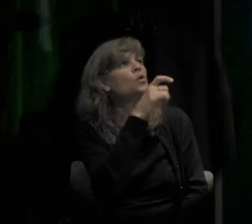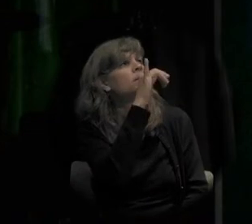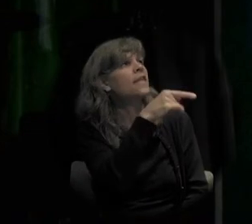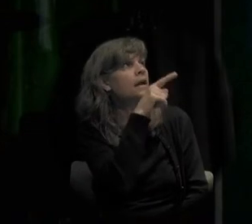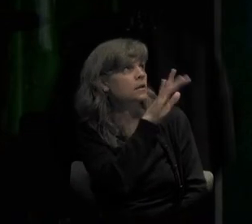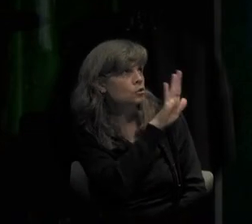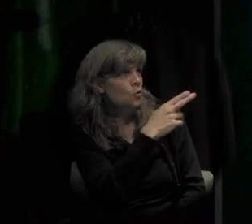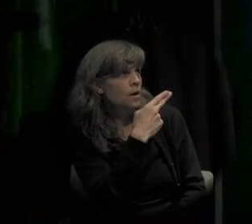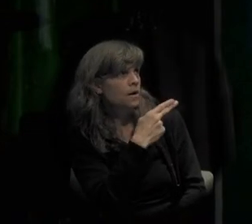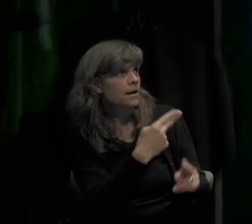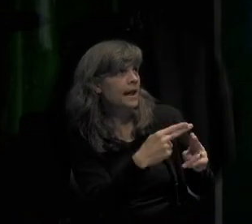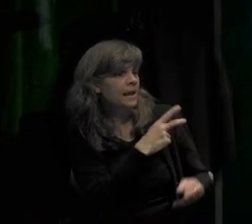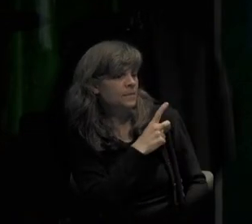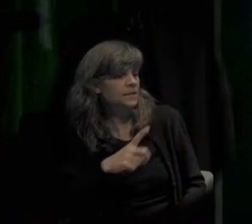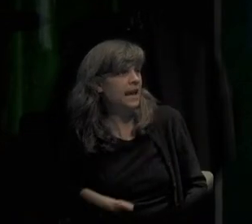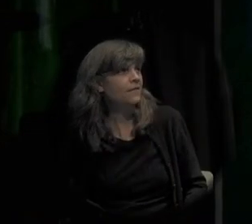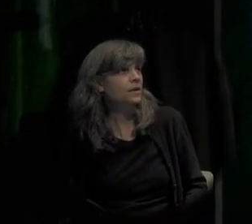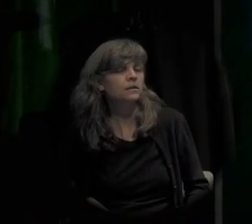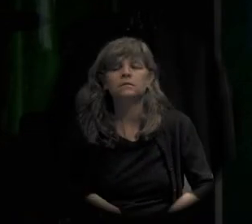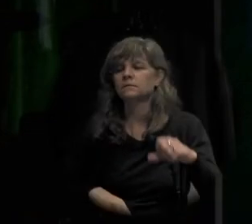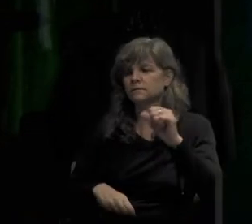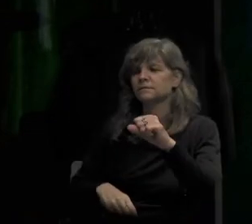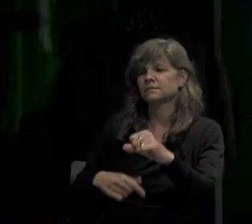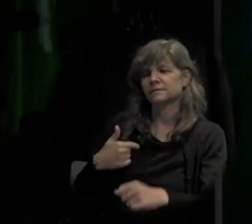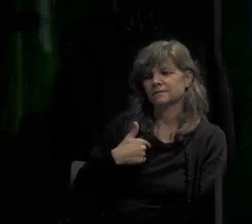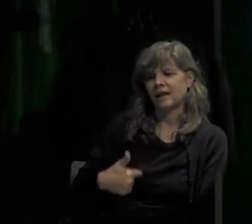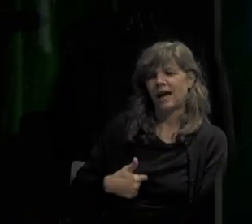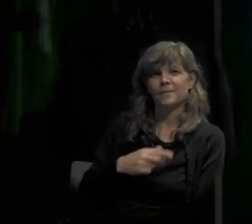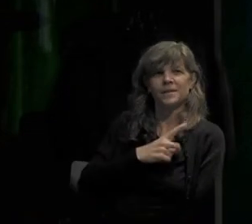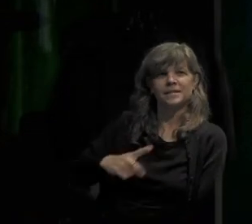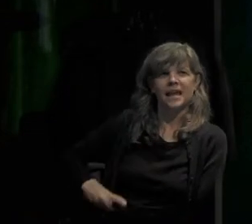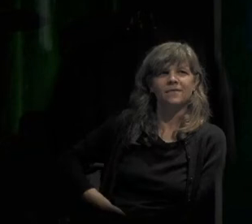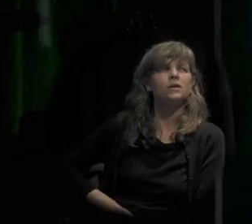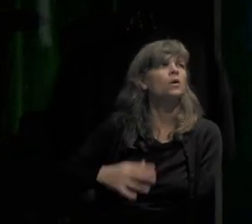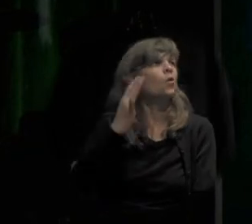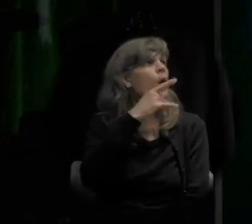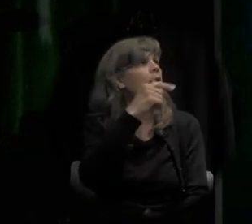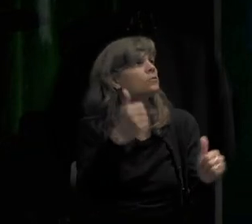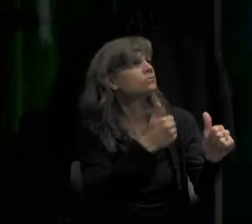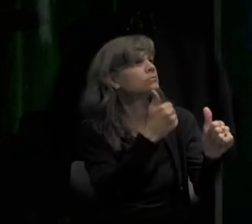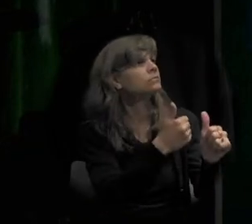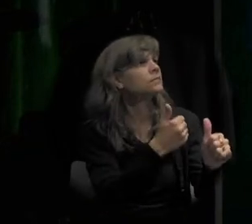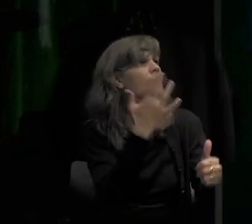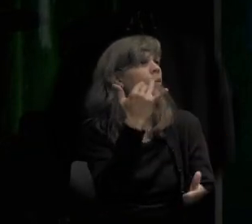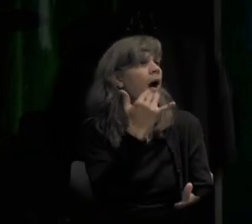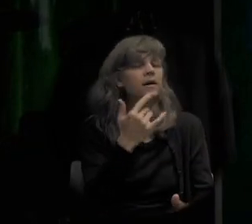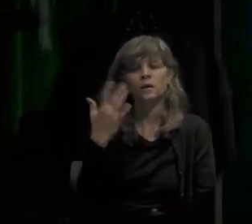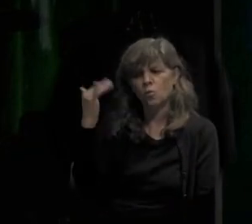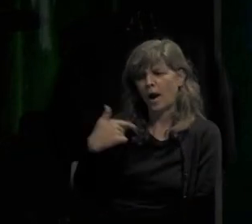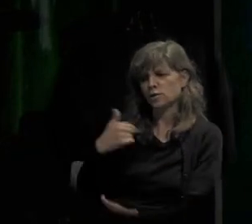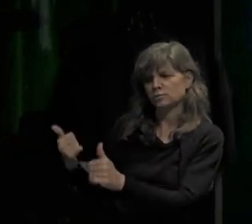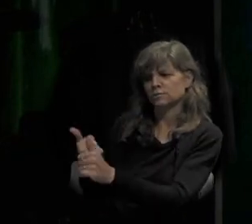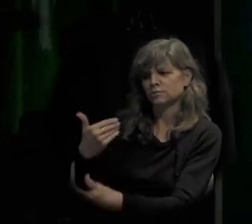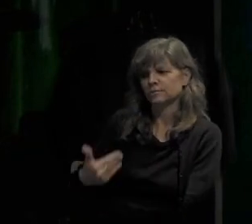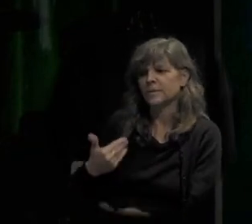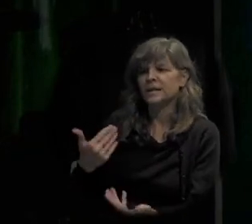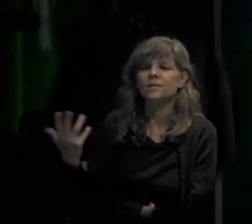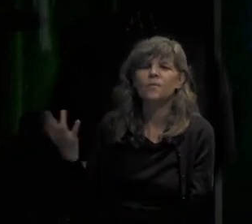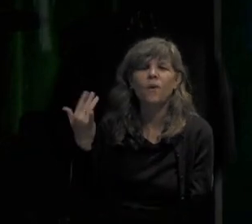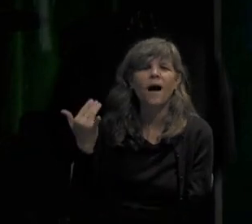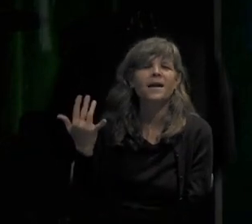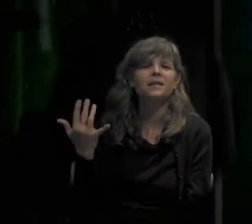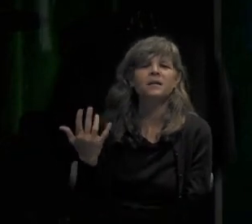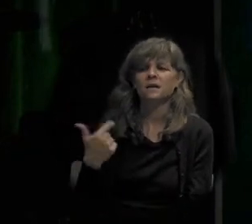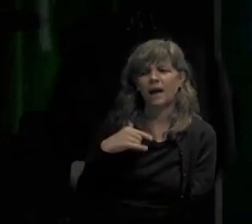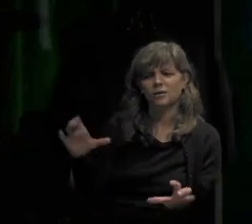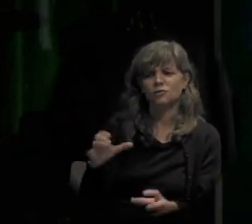voice, my lord, O king. He said, why does my lord pursue after his servant? For what have I done? What evil is in my hands? Now